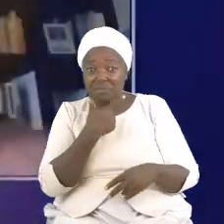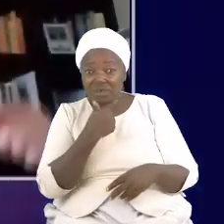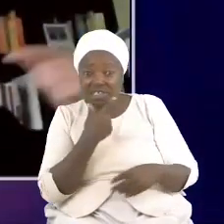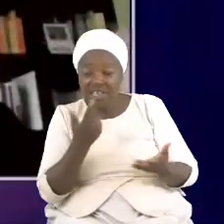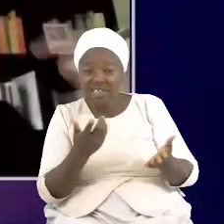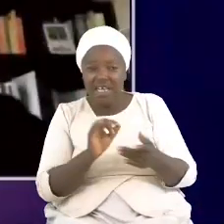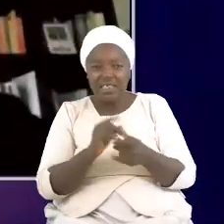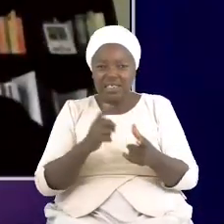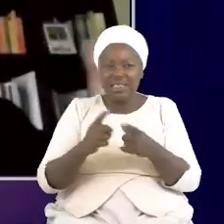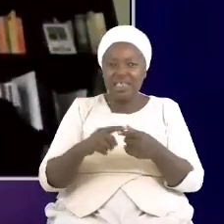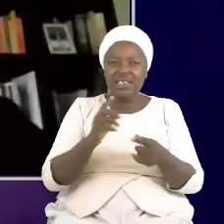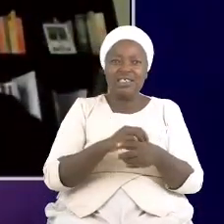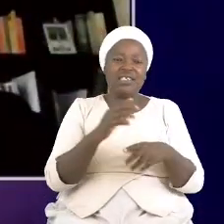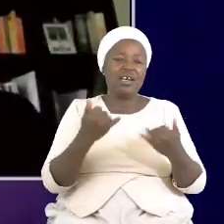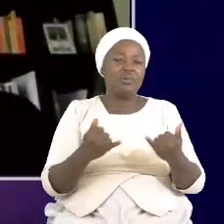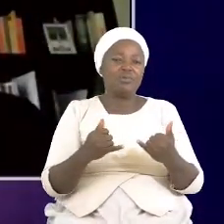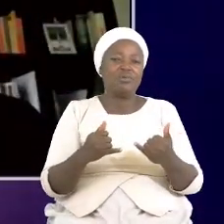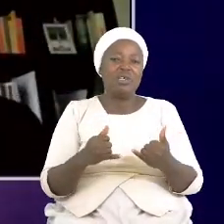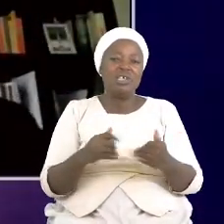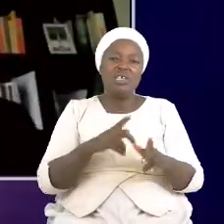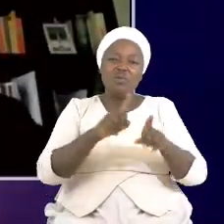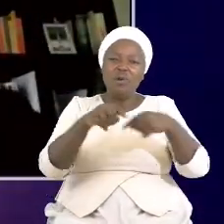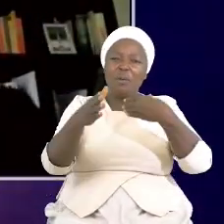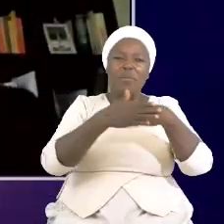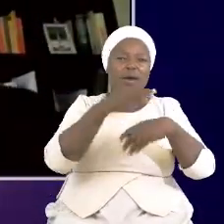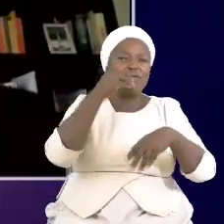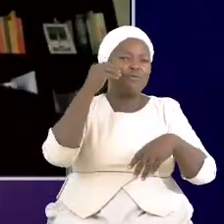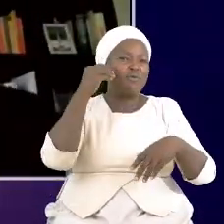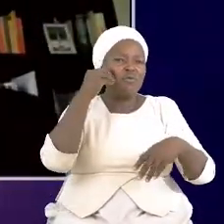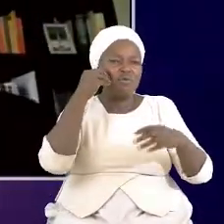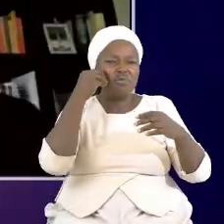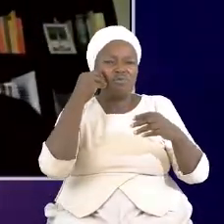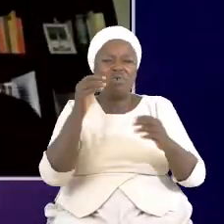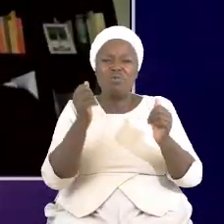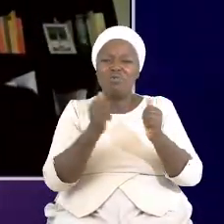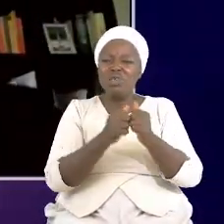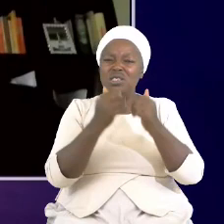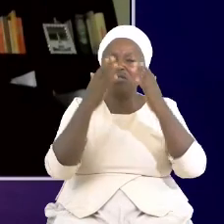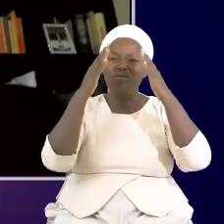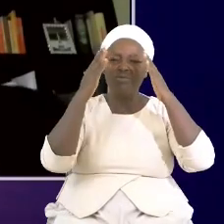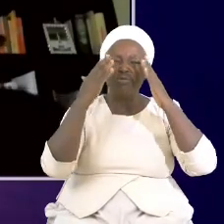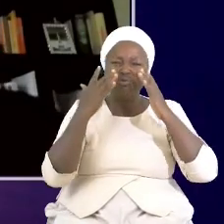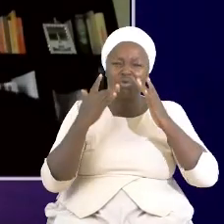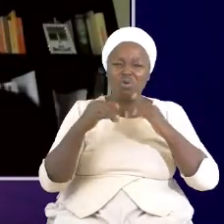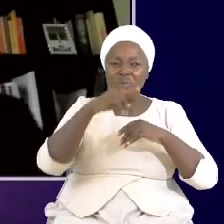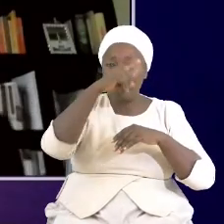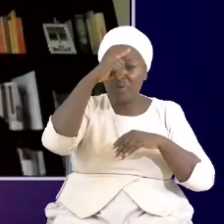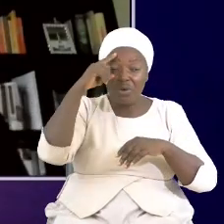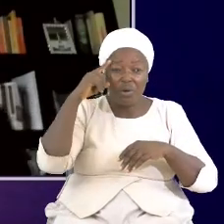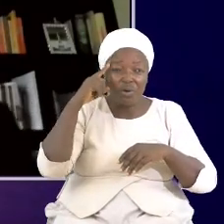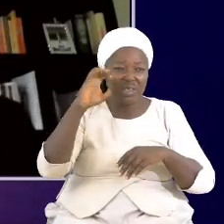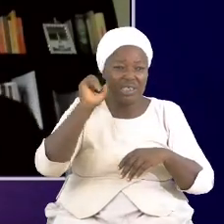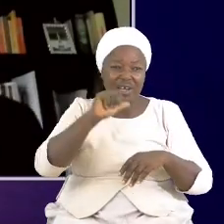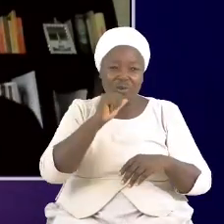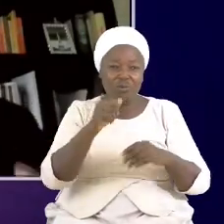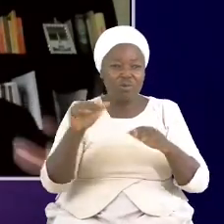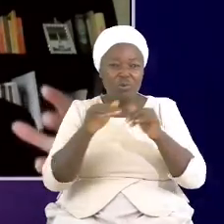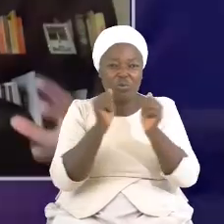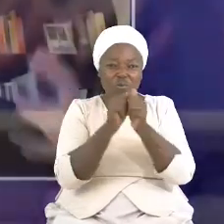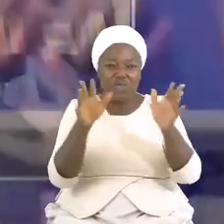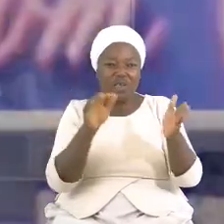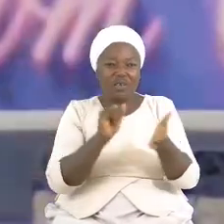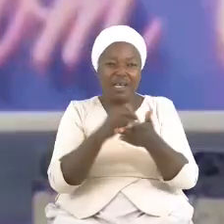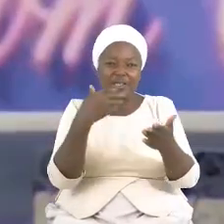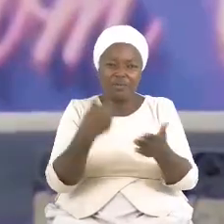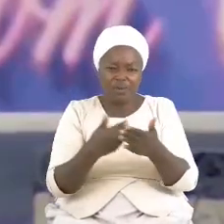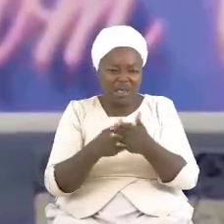then the disciples said, "How about this, that a man that had money could not get